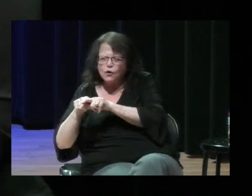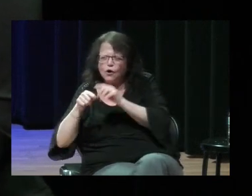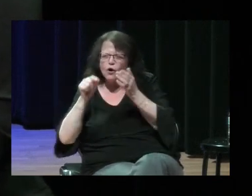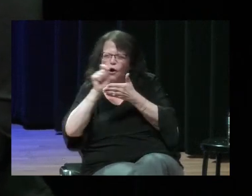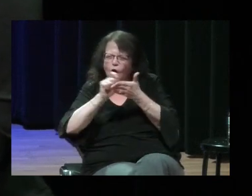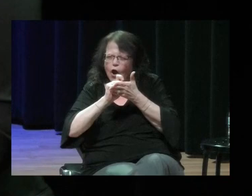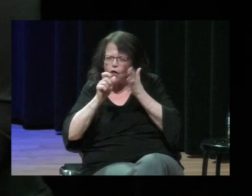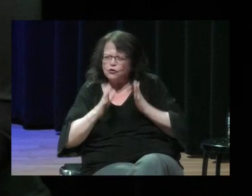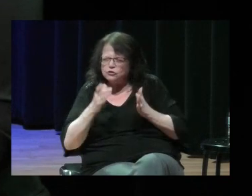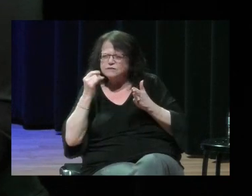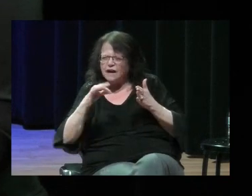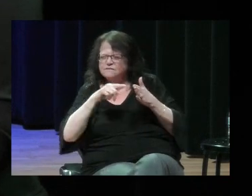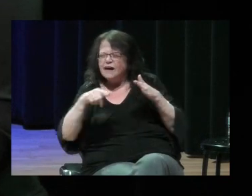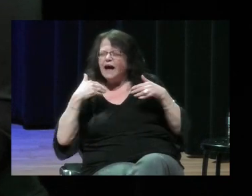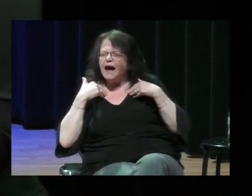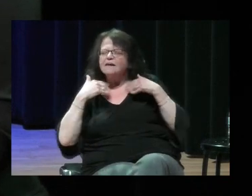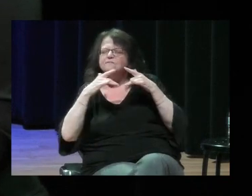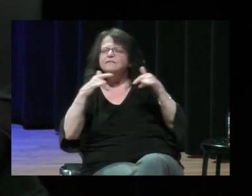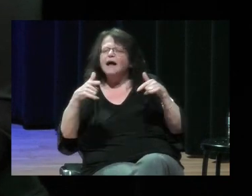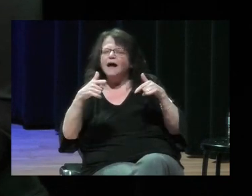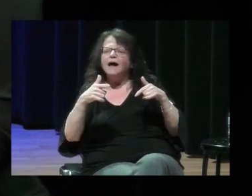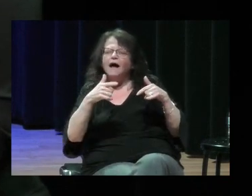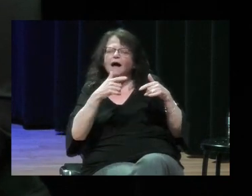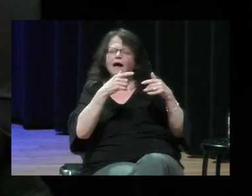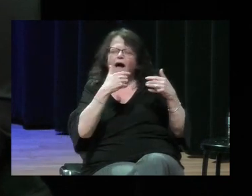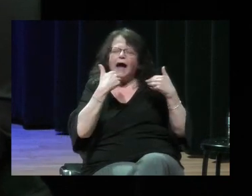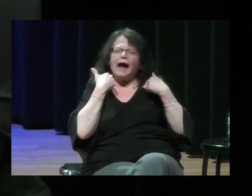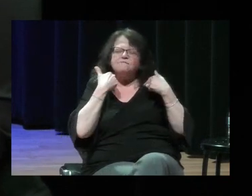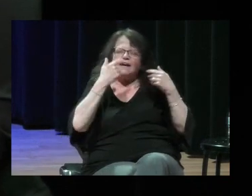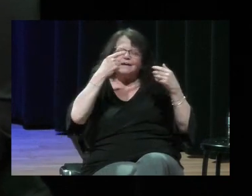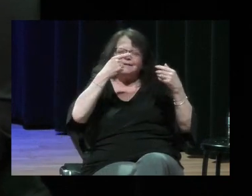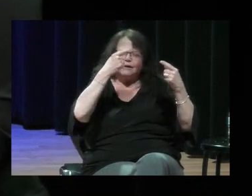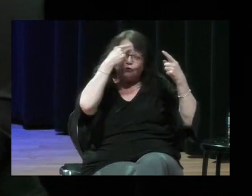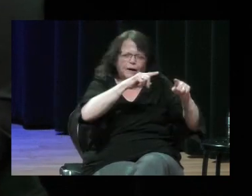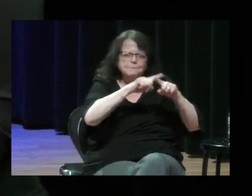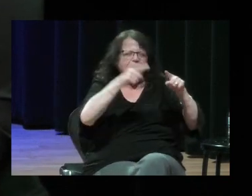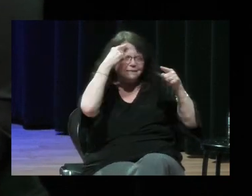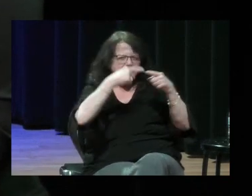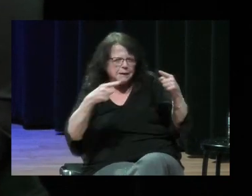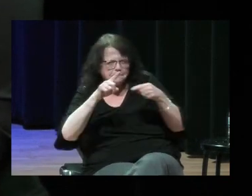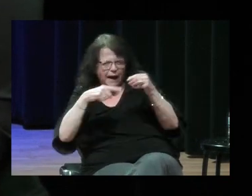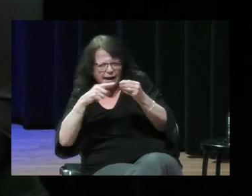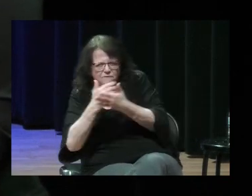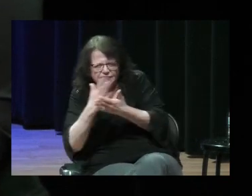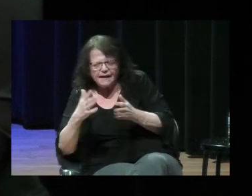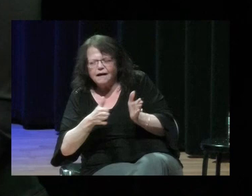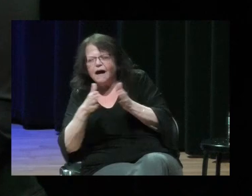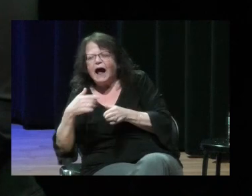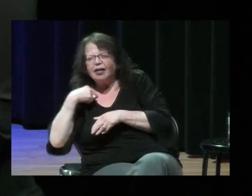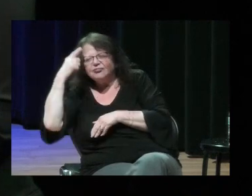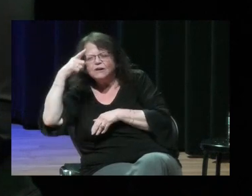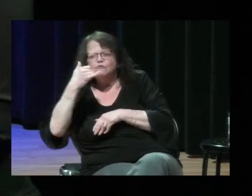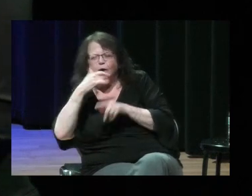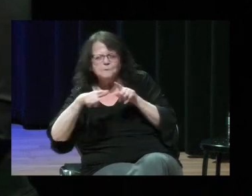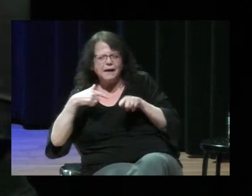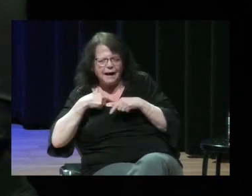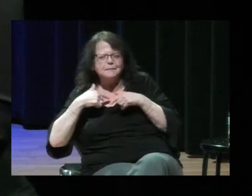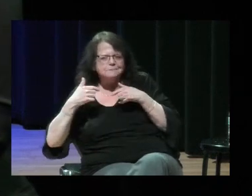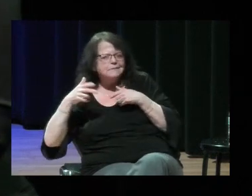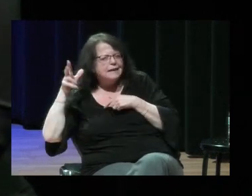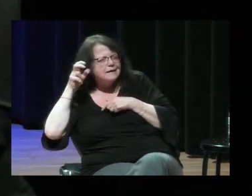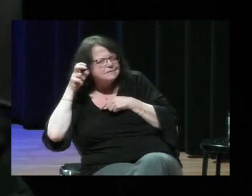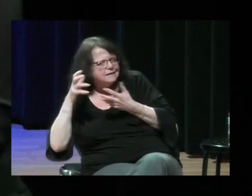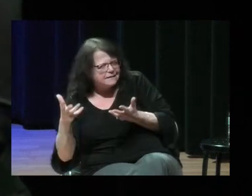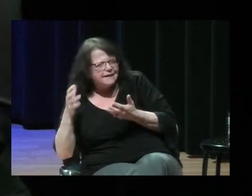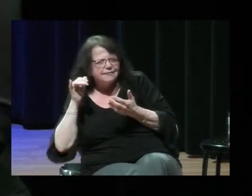Move Forward When We're Divided About Basically Everything, and I Think You're Wrong, But I'm Listening, A Guide to Graceful Political Conversation,